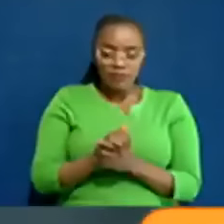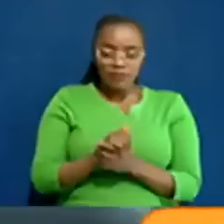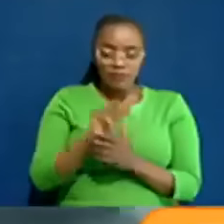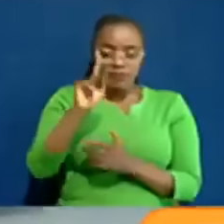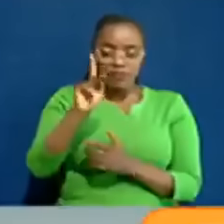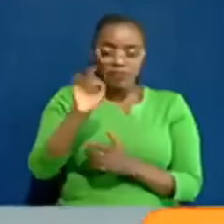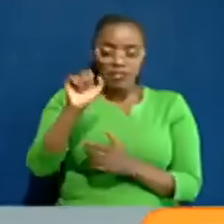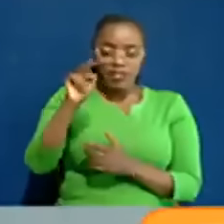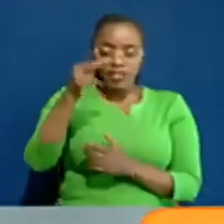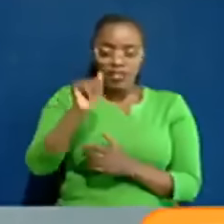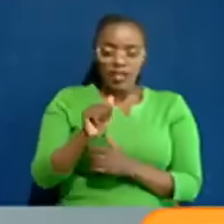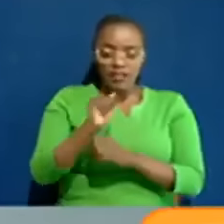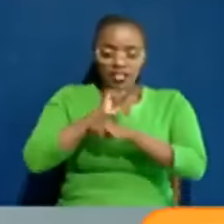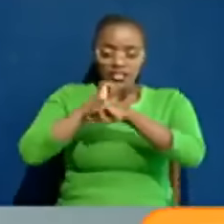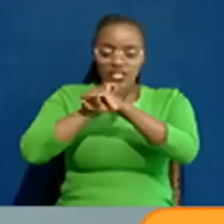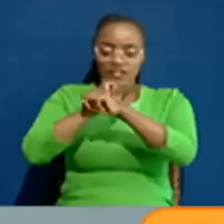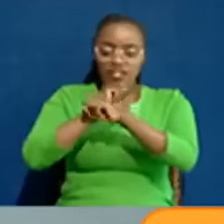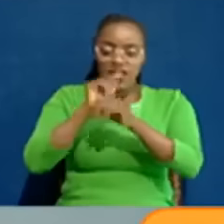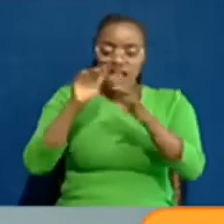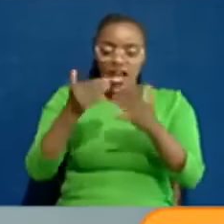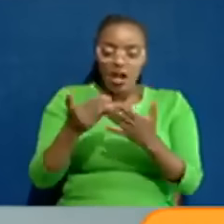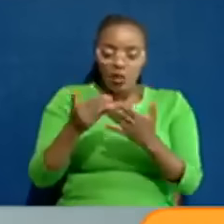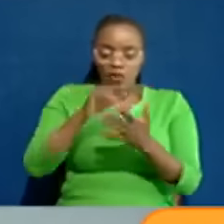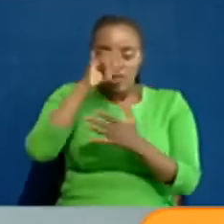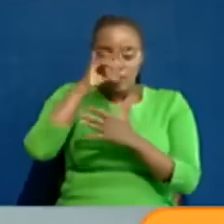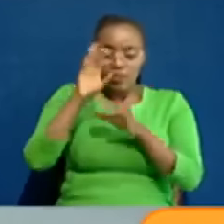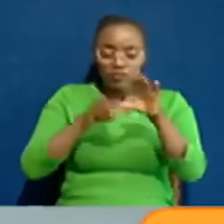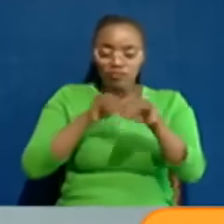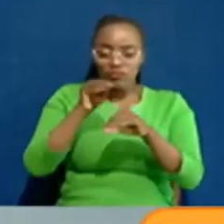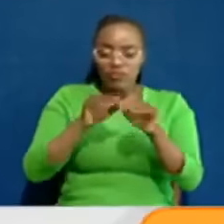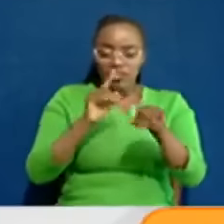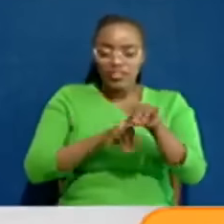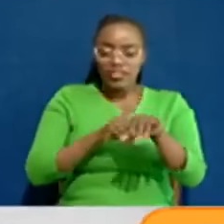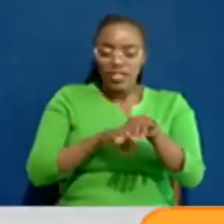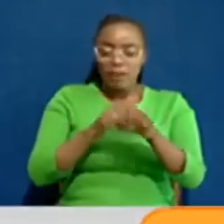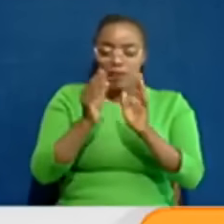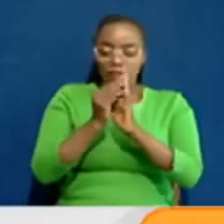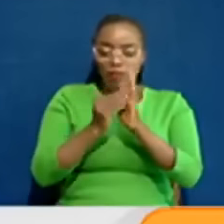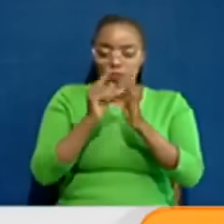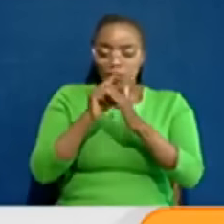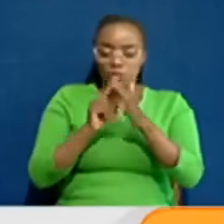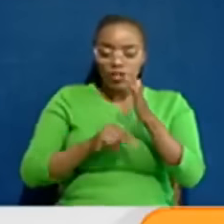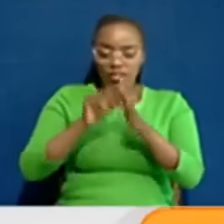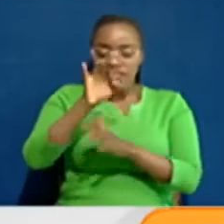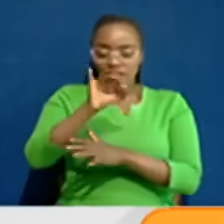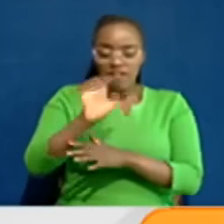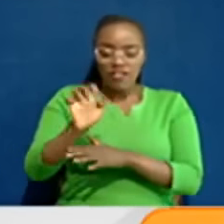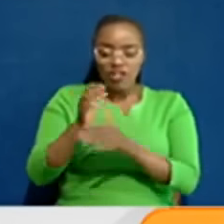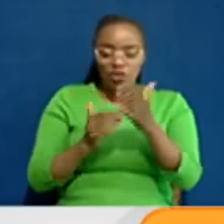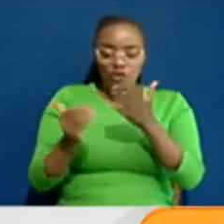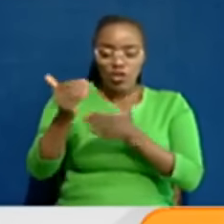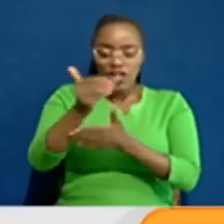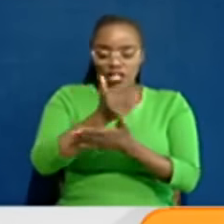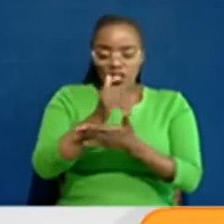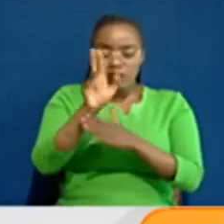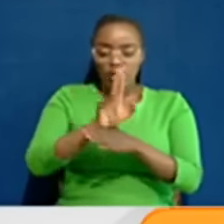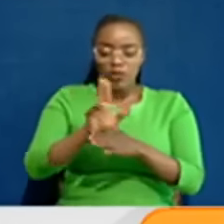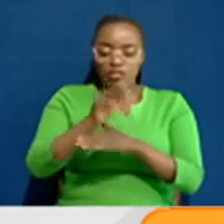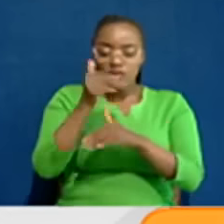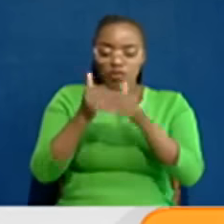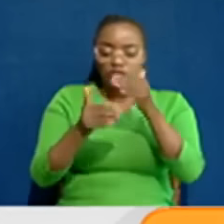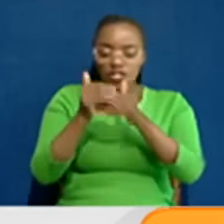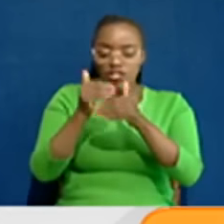KENHA defending the formulation of the new policy by stating that the fee collected will be used for construction of